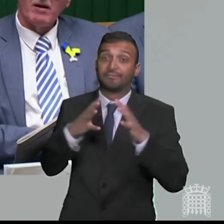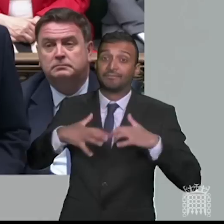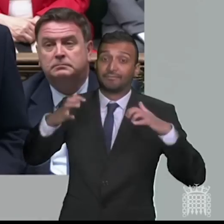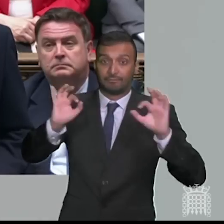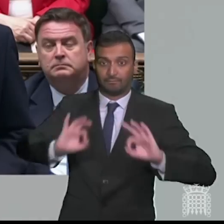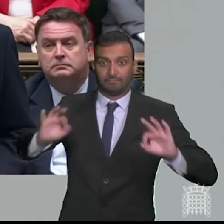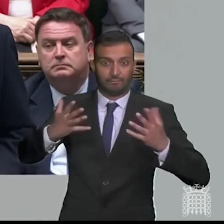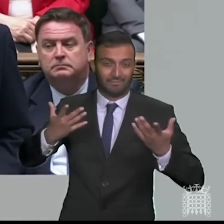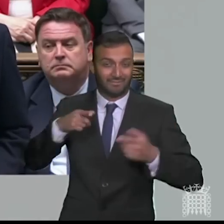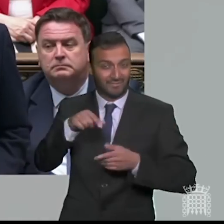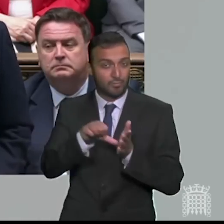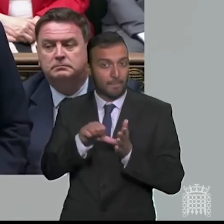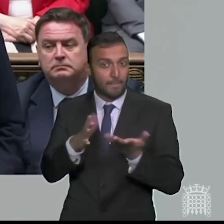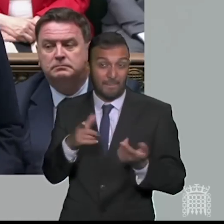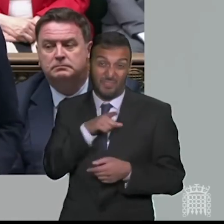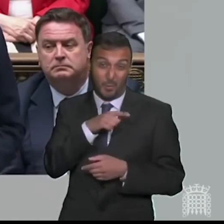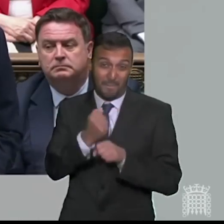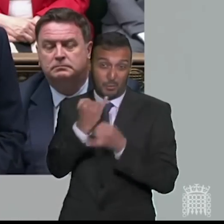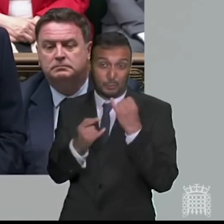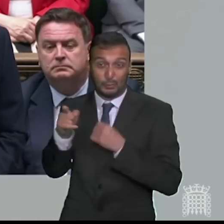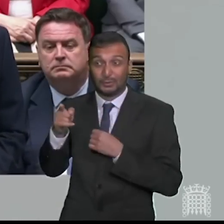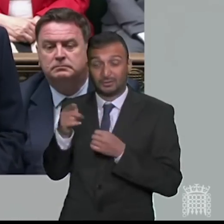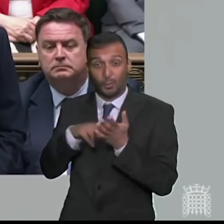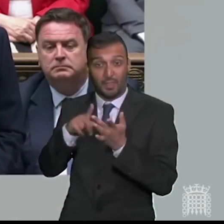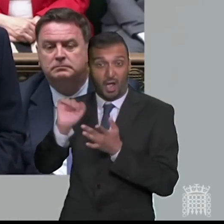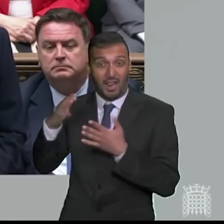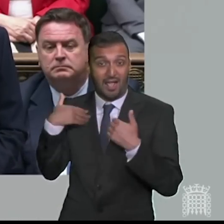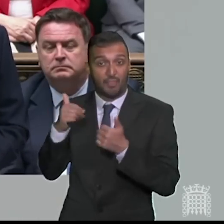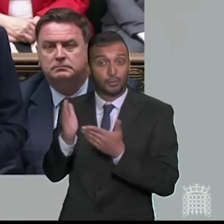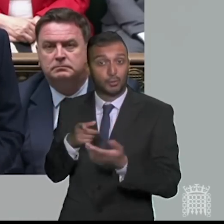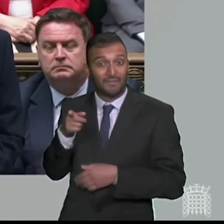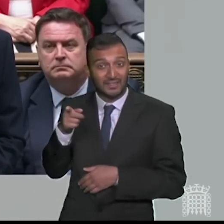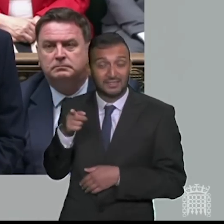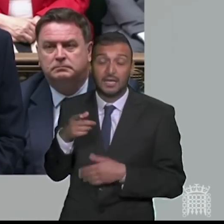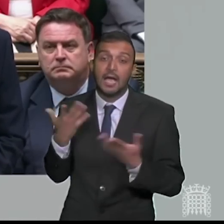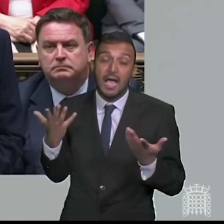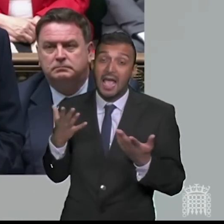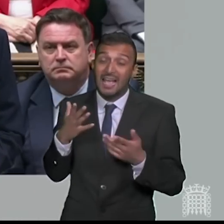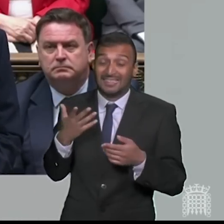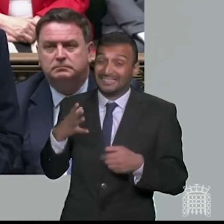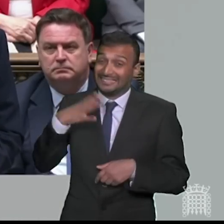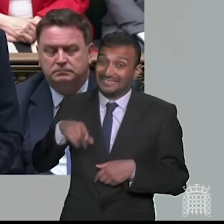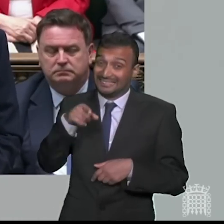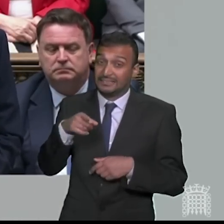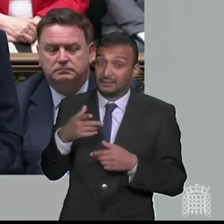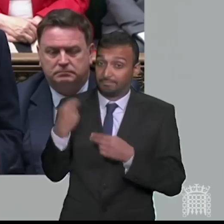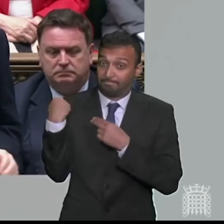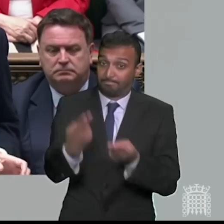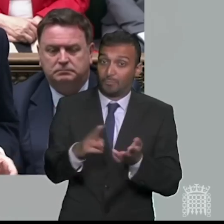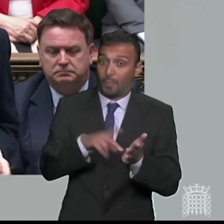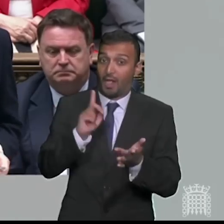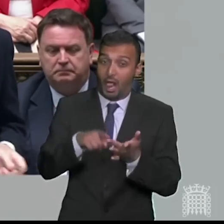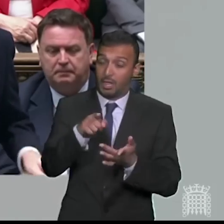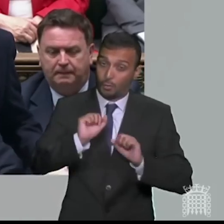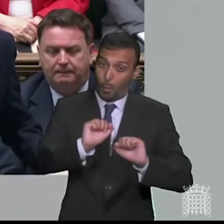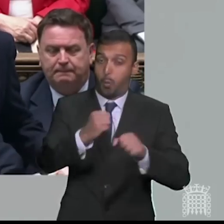Northern Ireland is already facing, and a fully functioning devolved government is the right way to deliver the necessary reforms